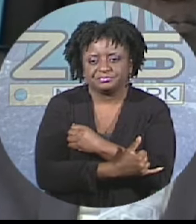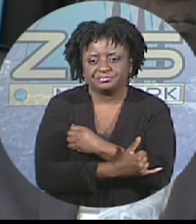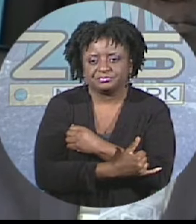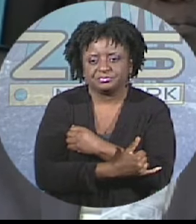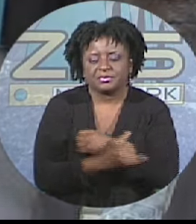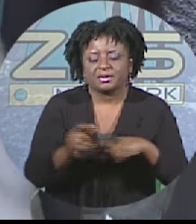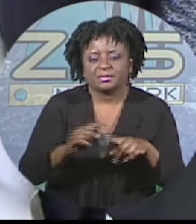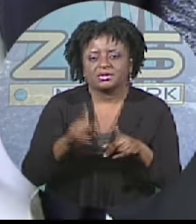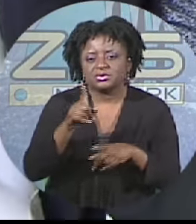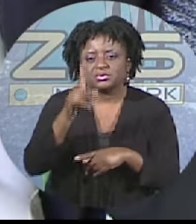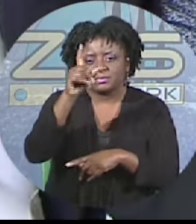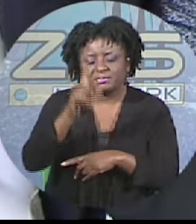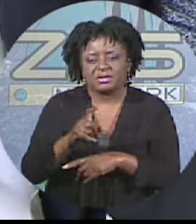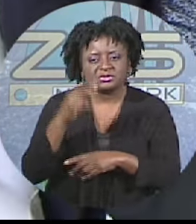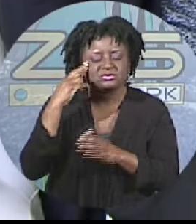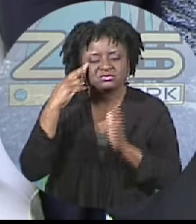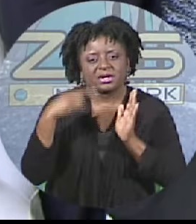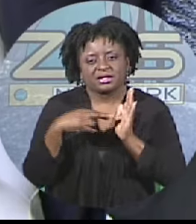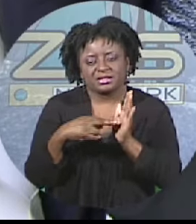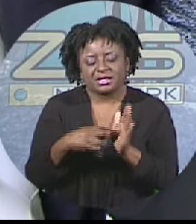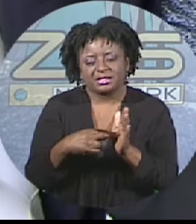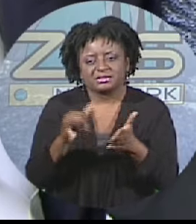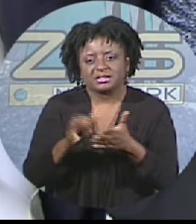But you must recognize that others do.